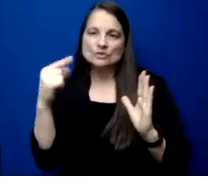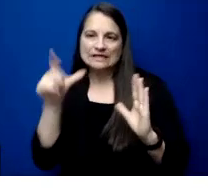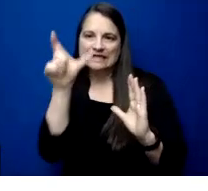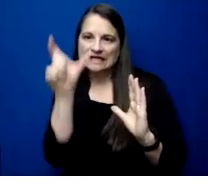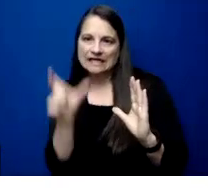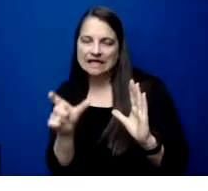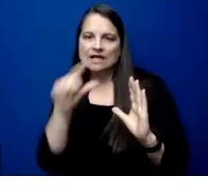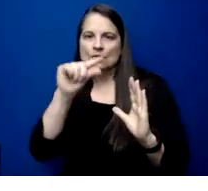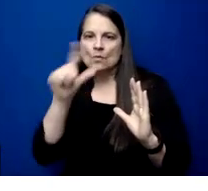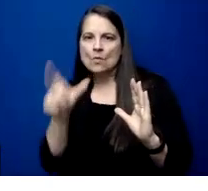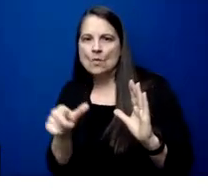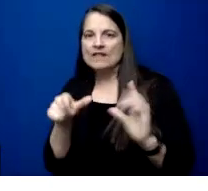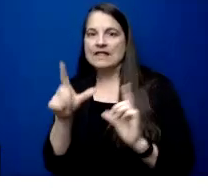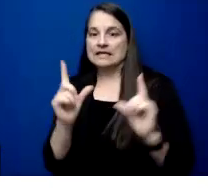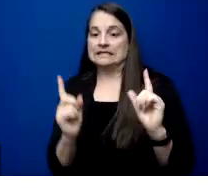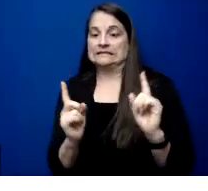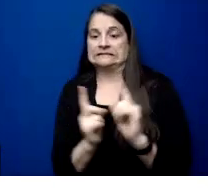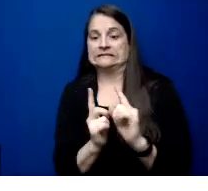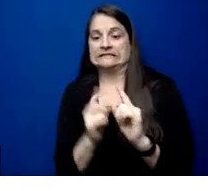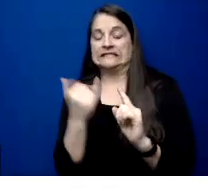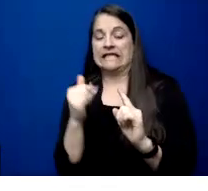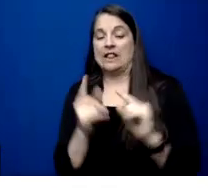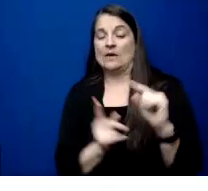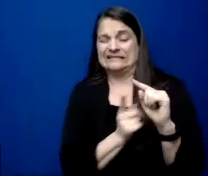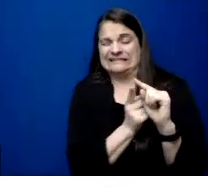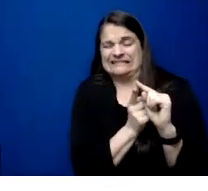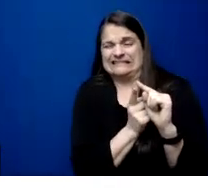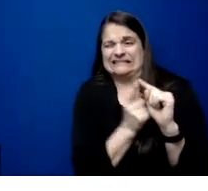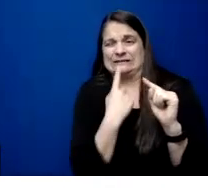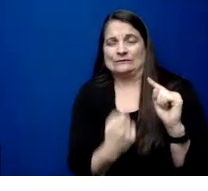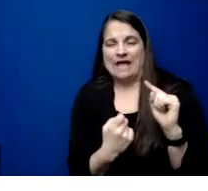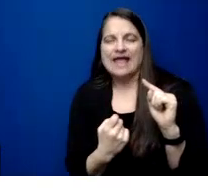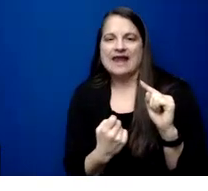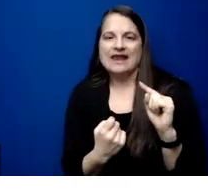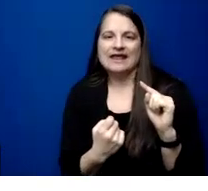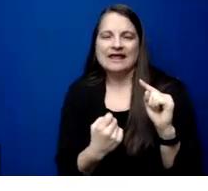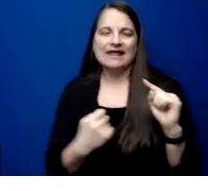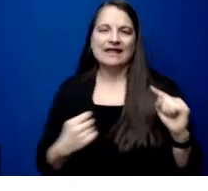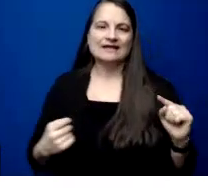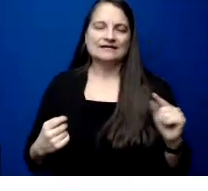then when time gets shorter, it becomes yellow. And when you're down to the very end, it becomes red. There are